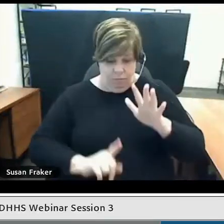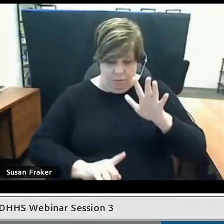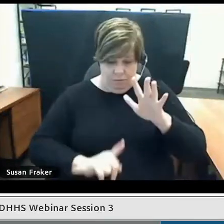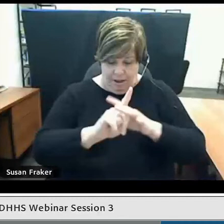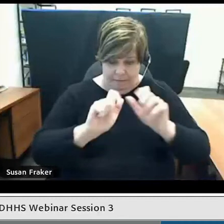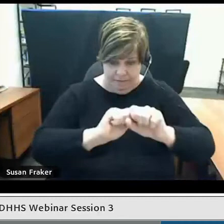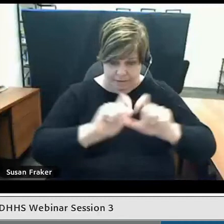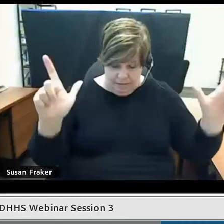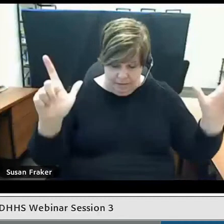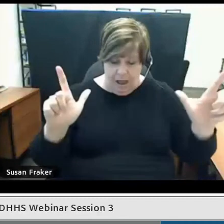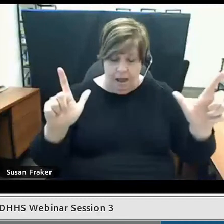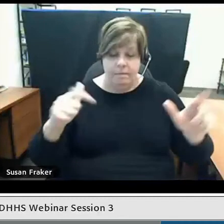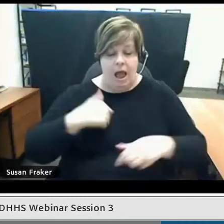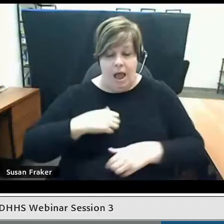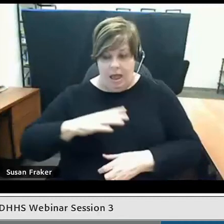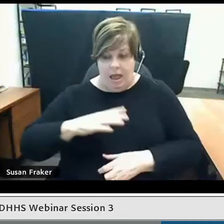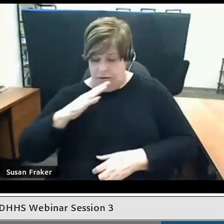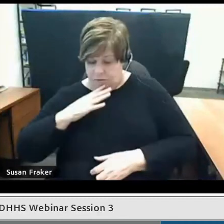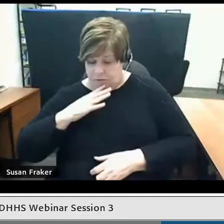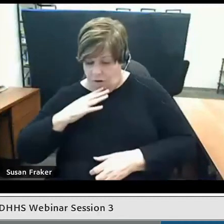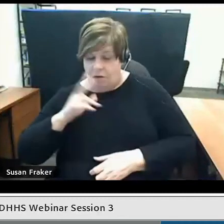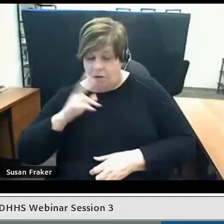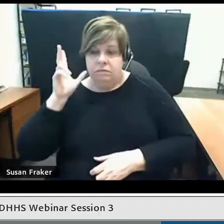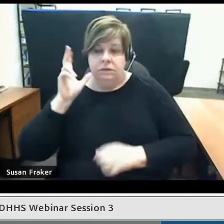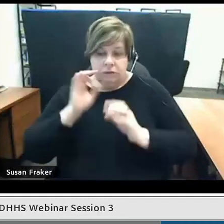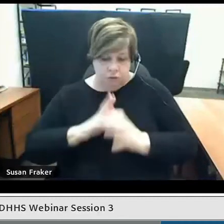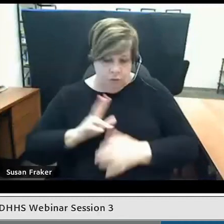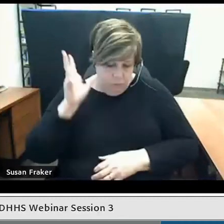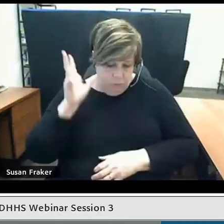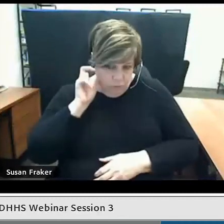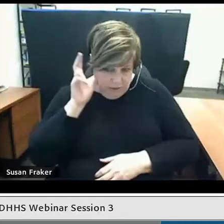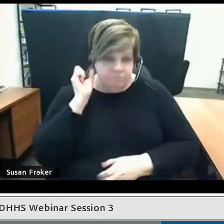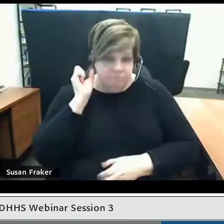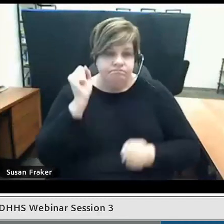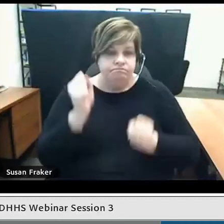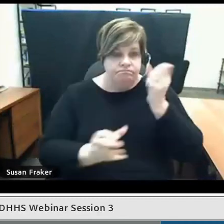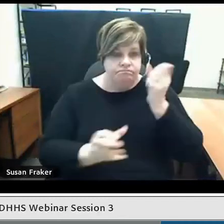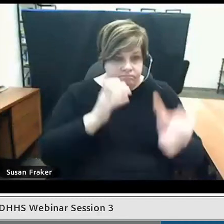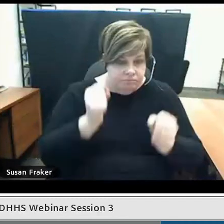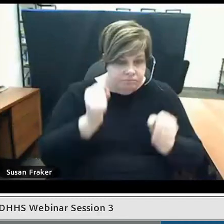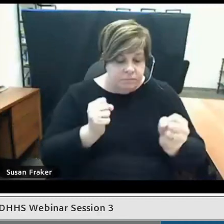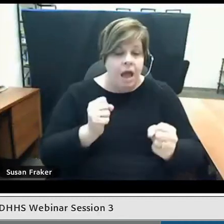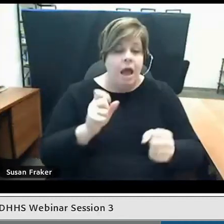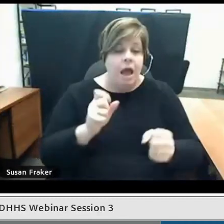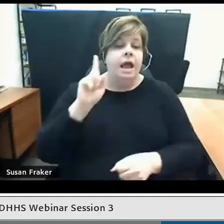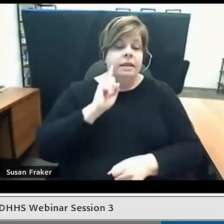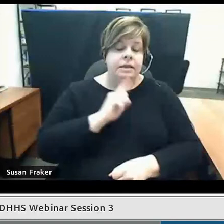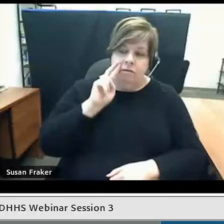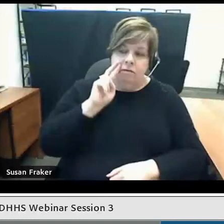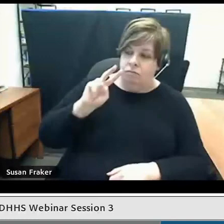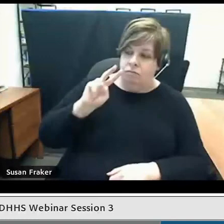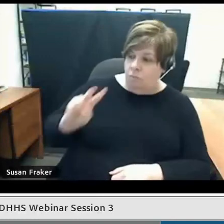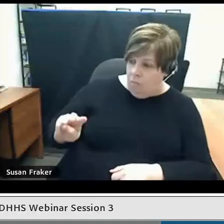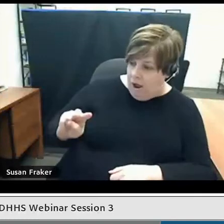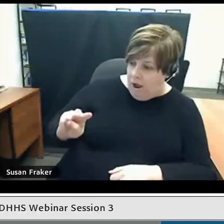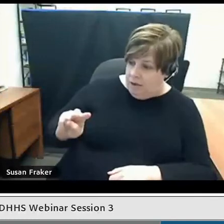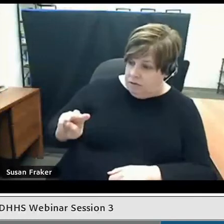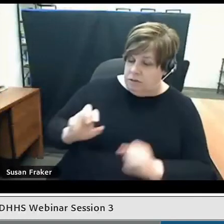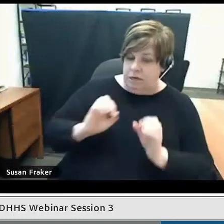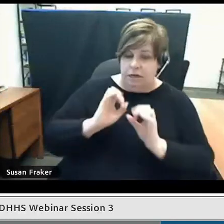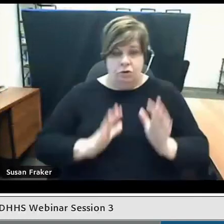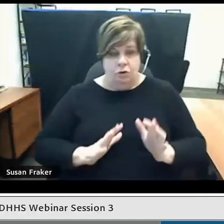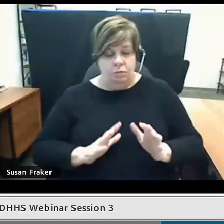would sign what I'm saying, the deaf person would sign questions, and the interpreter would voice those questions to the